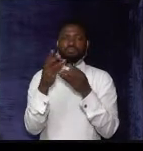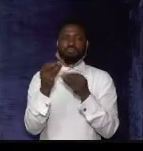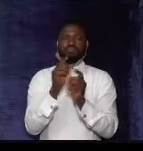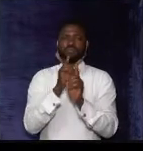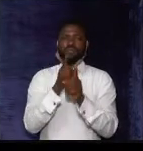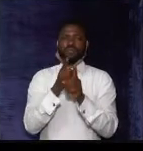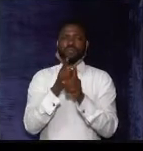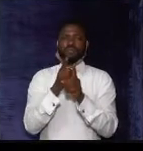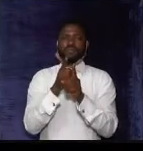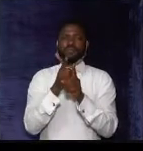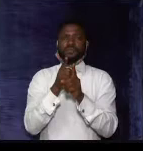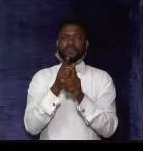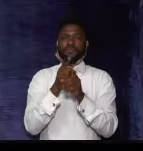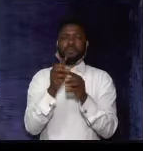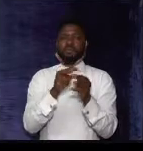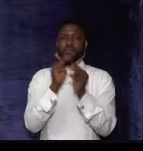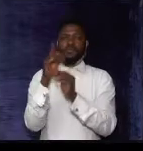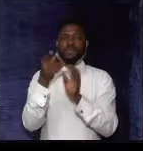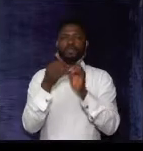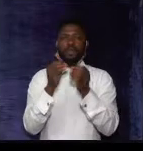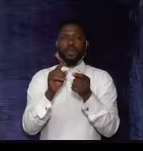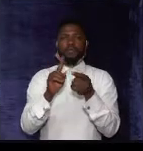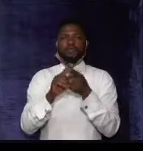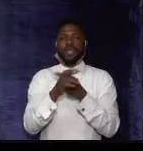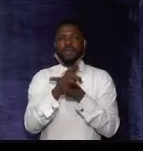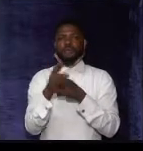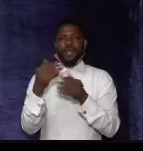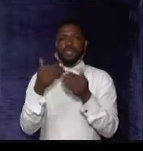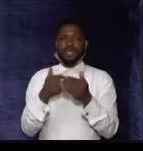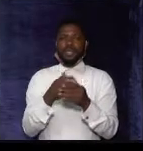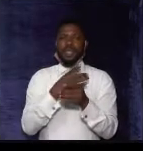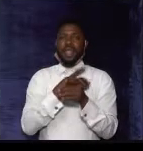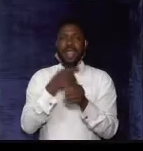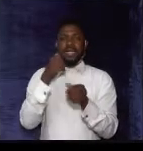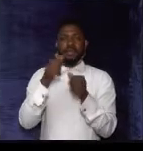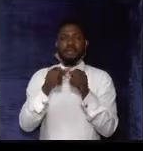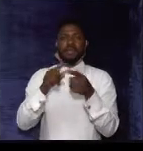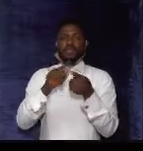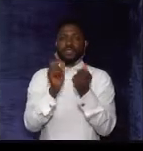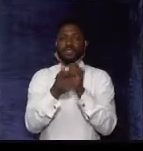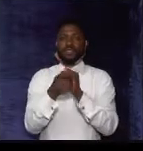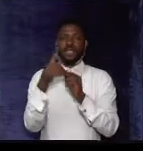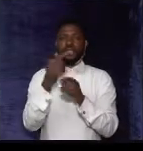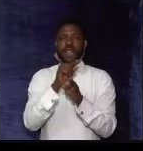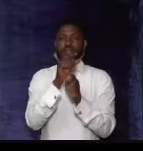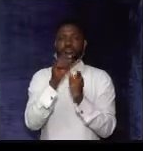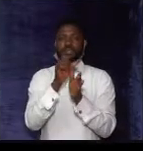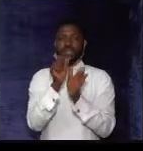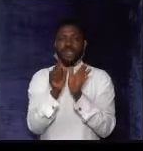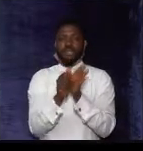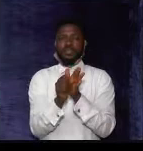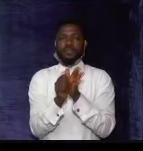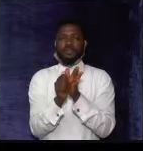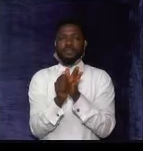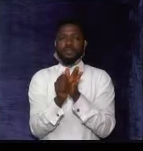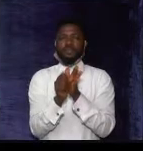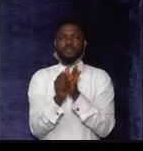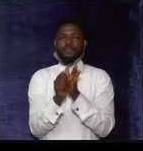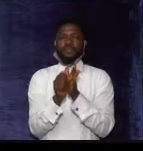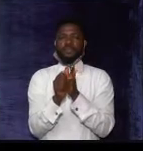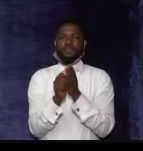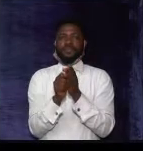seconds. You should begin by moving your number to the right side. And then remember to change the sign.